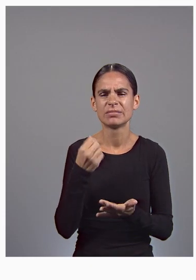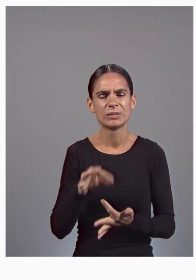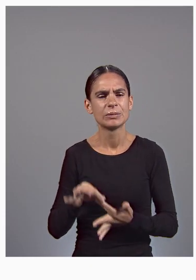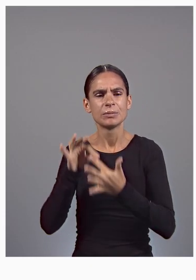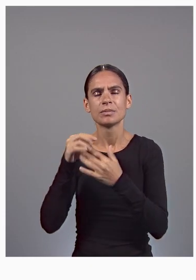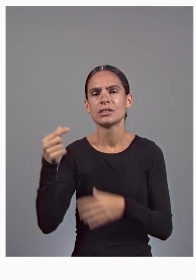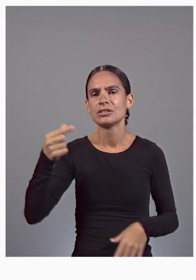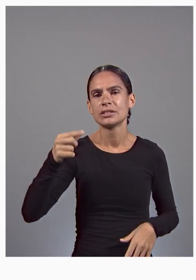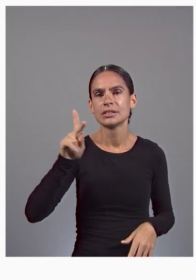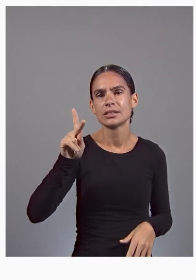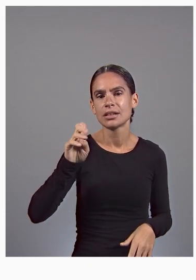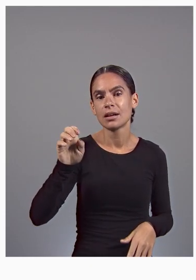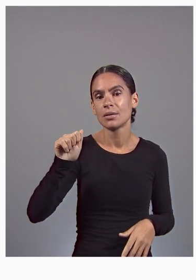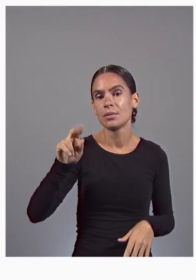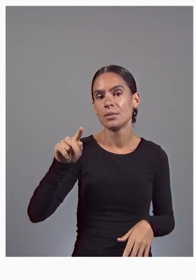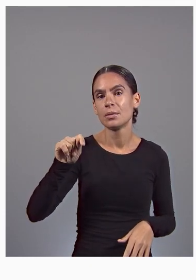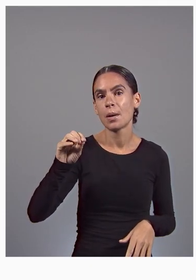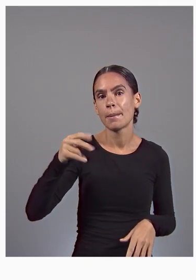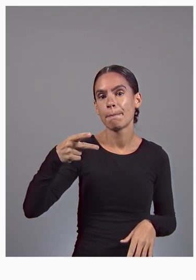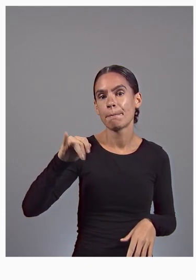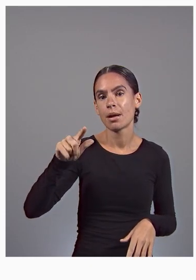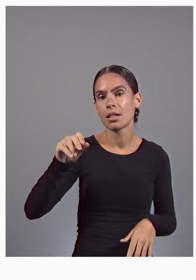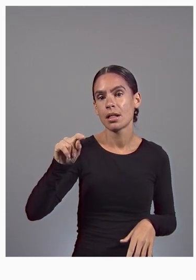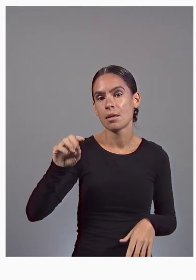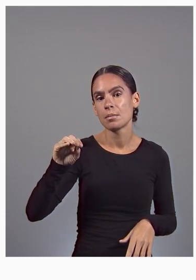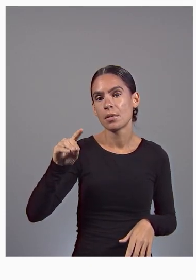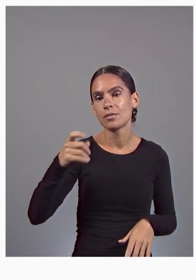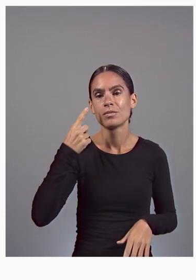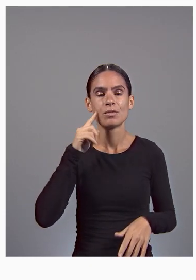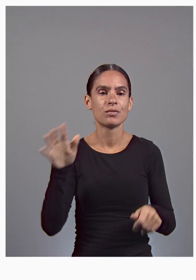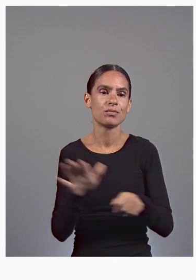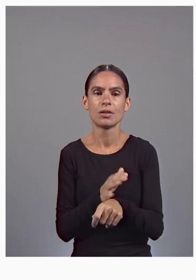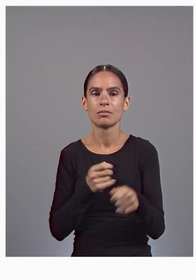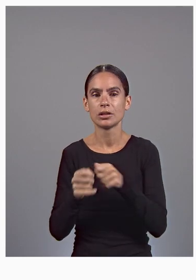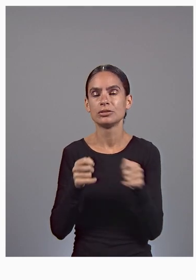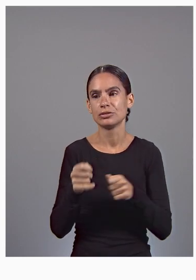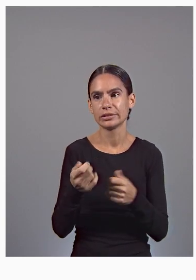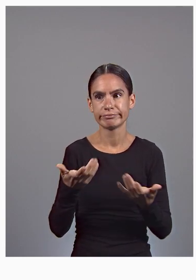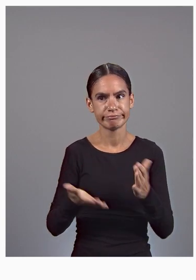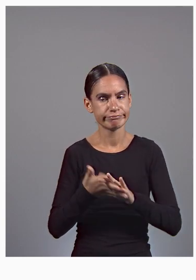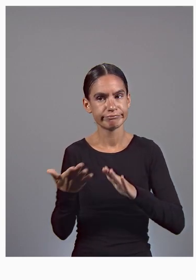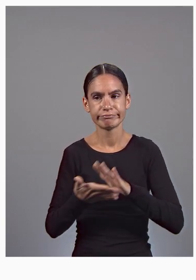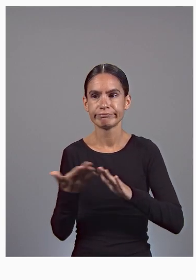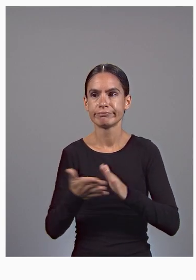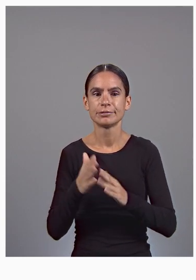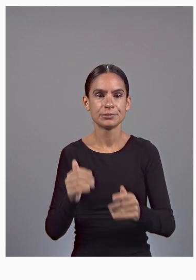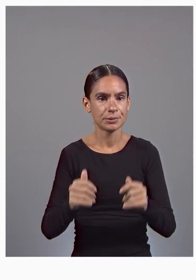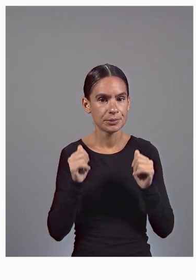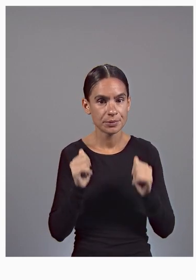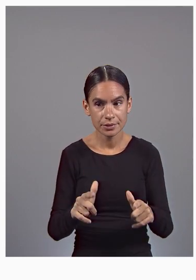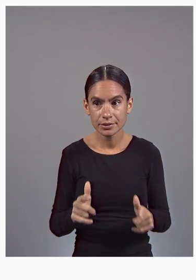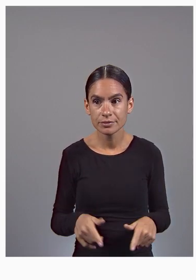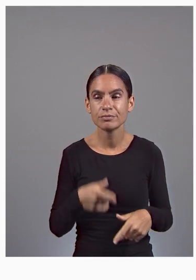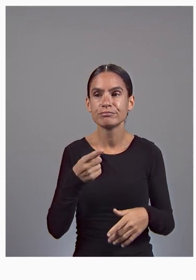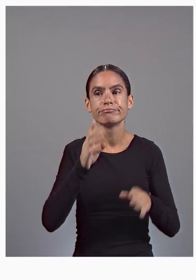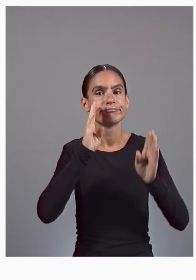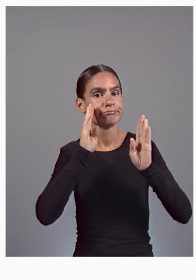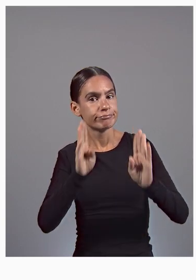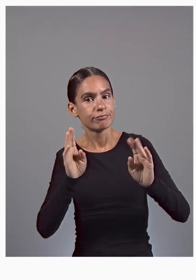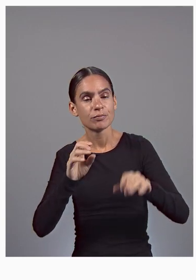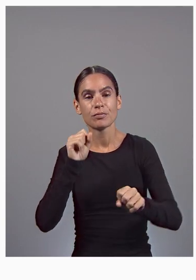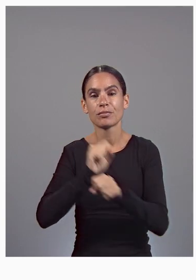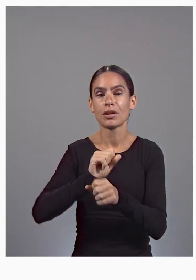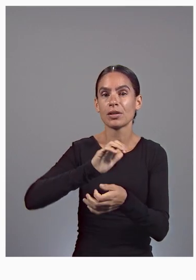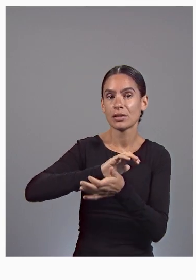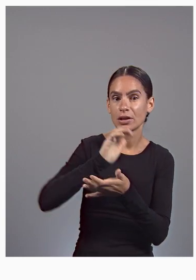This is a fully managed Kubernetes environment where we are running the whole thing. You don't manage clusters. You just deal with your workloads. It's awesome and exclusive to